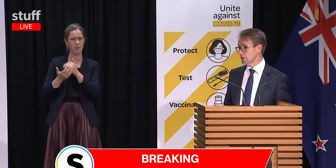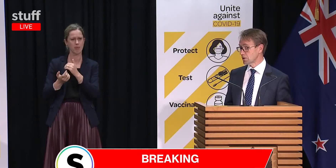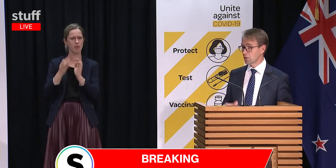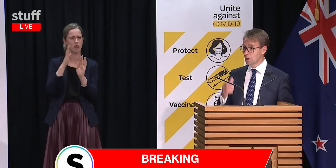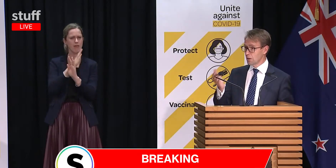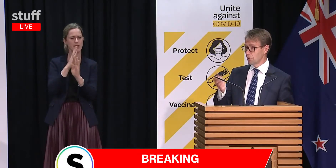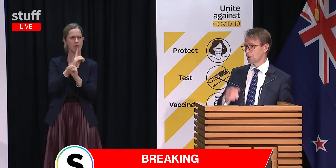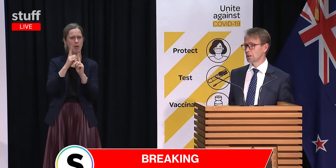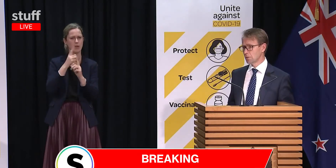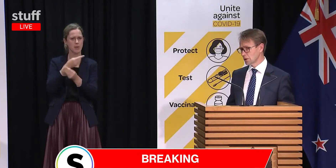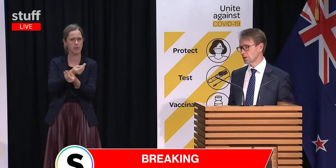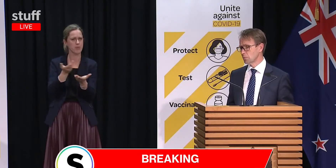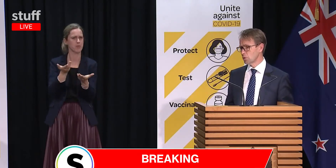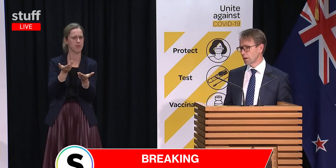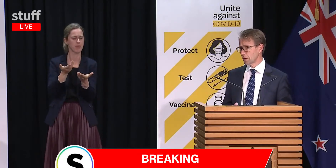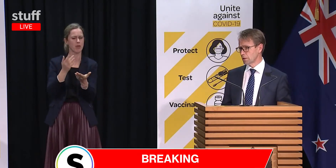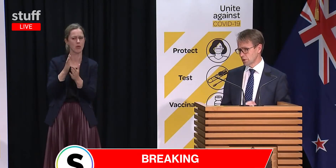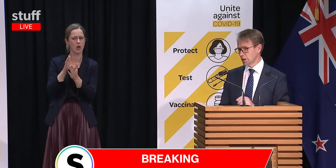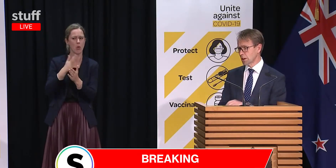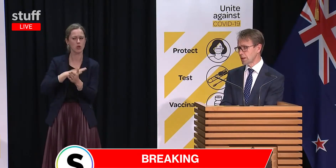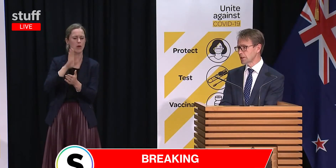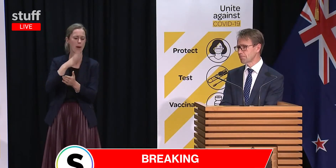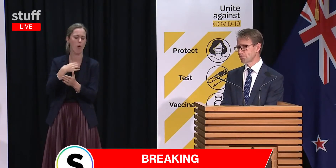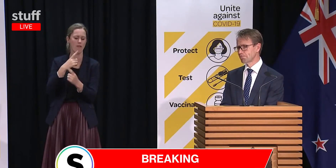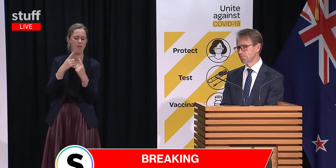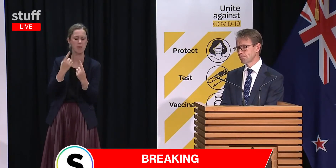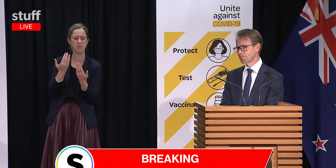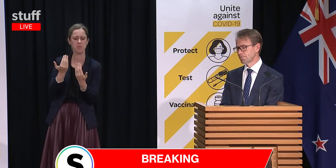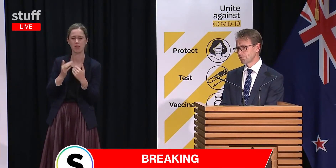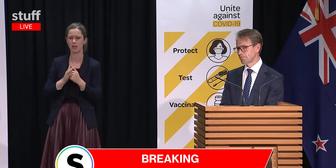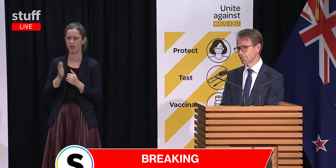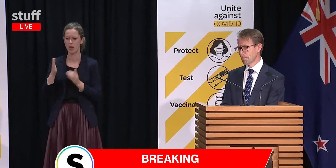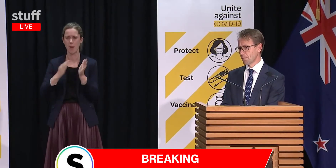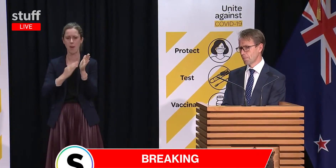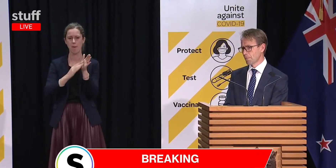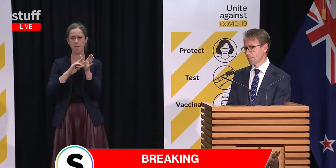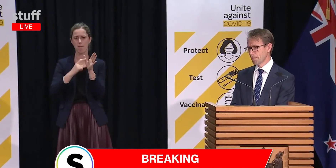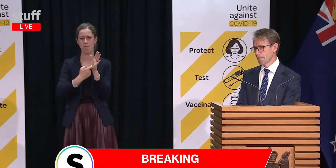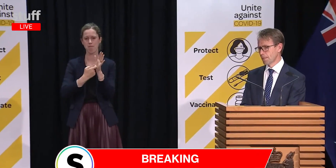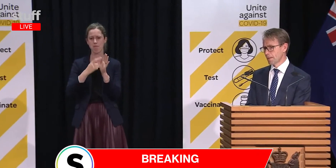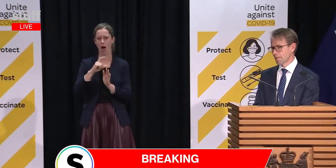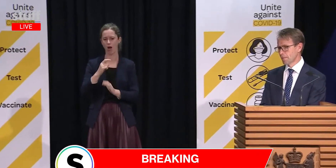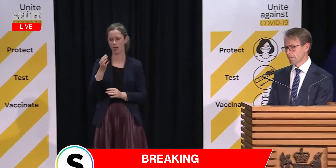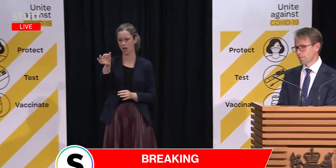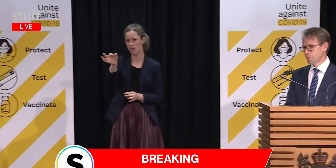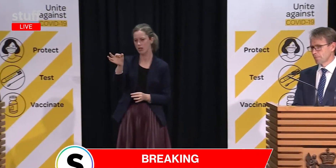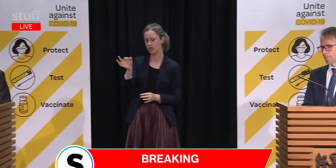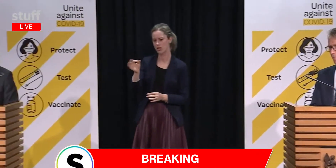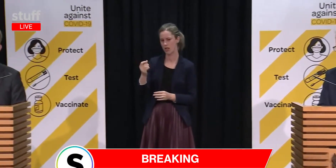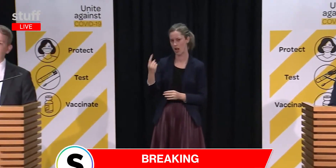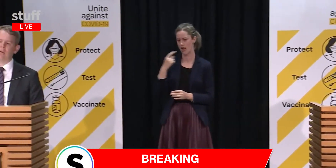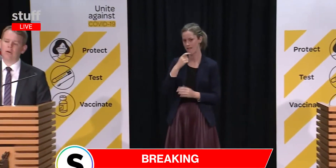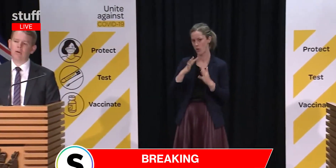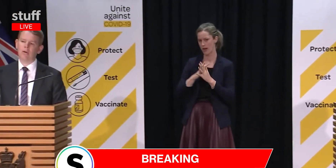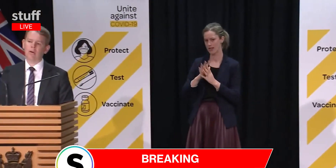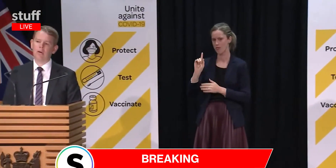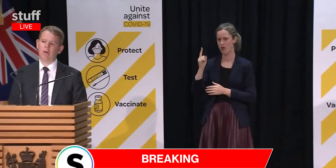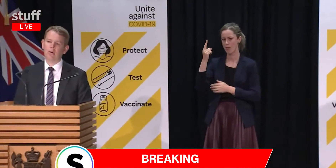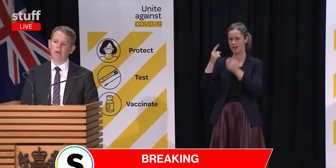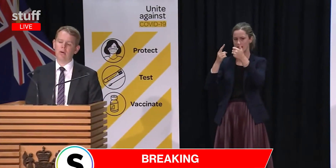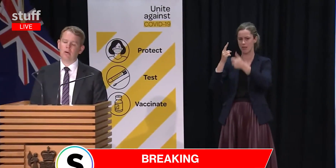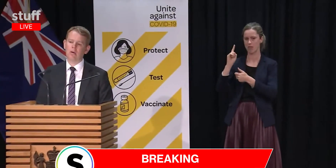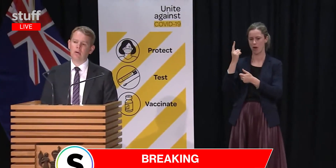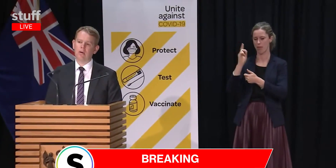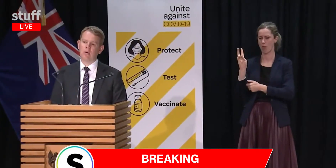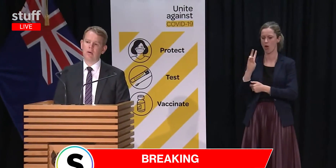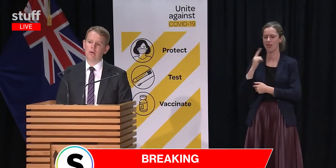privacy breaches, so very keen to understand more about that particular case. Minister, over the past couple of weeks, both the Prime Minister and the Deputy Prime Minister have said that